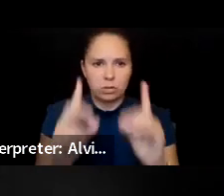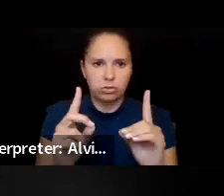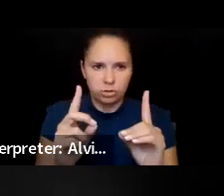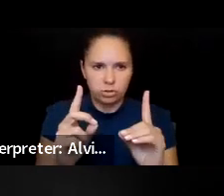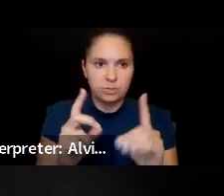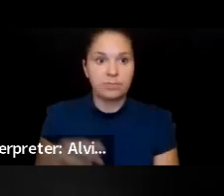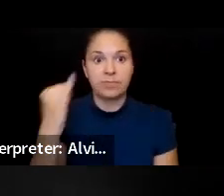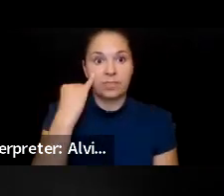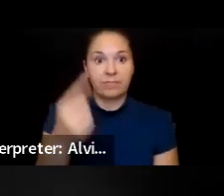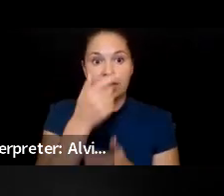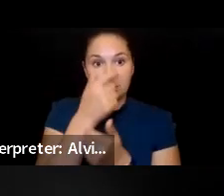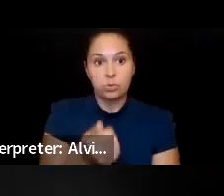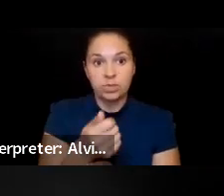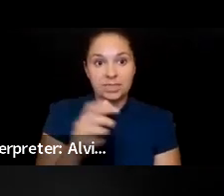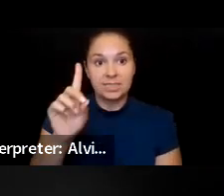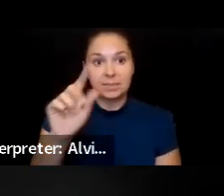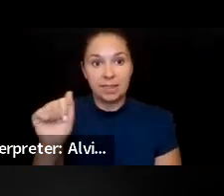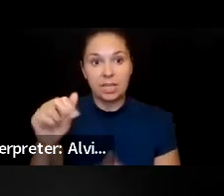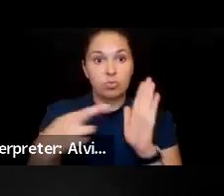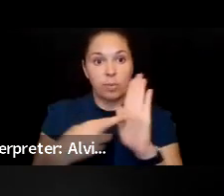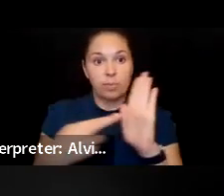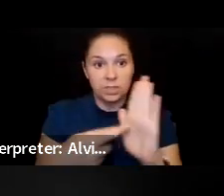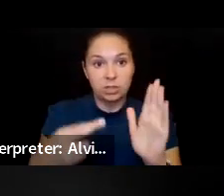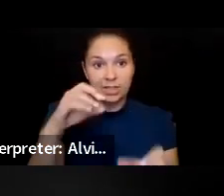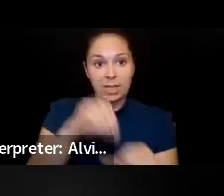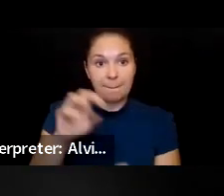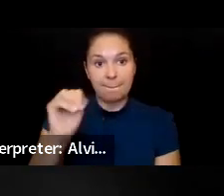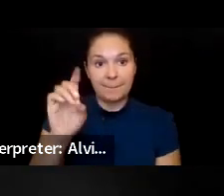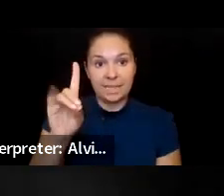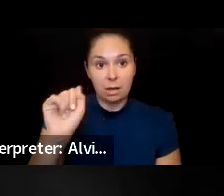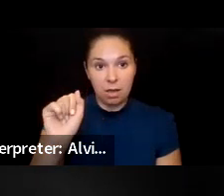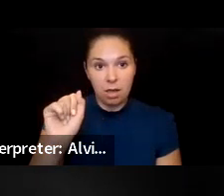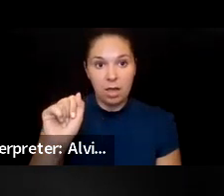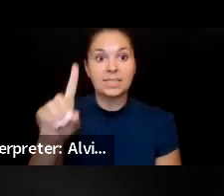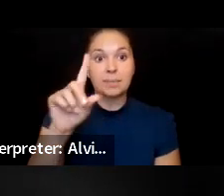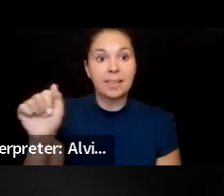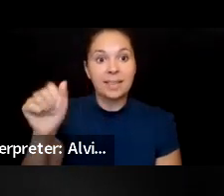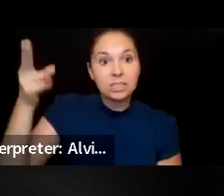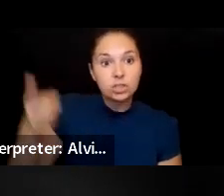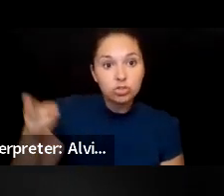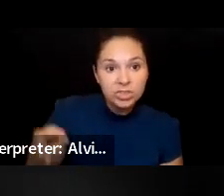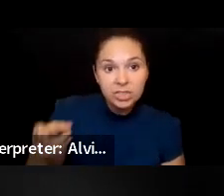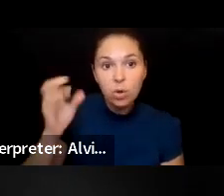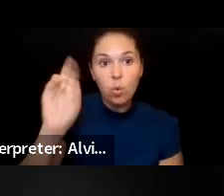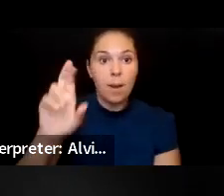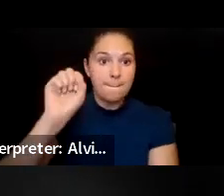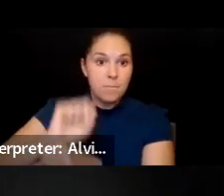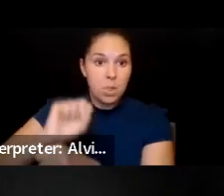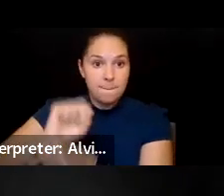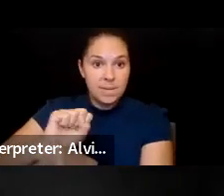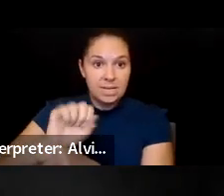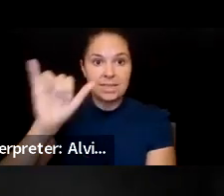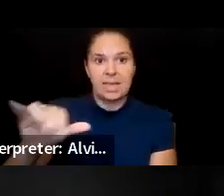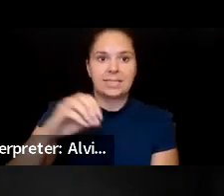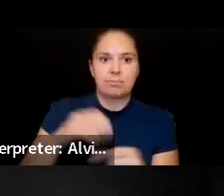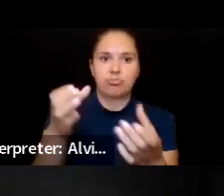But if you're interested in disability representation in the media, disability history, or employment, those will be in